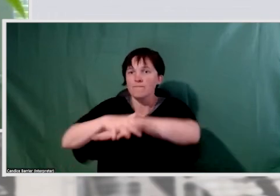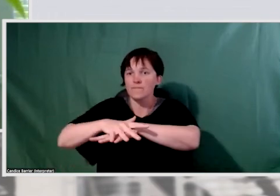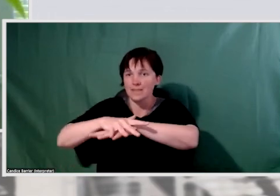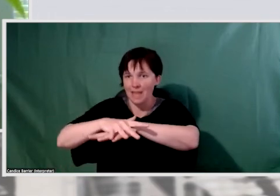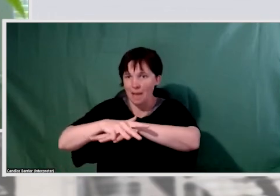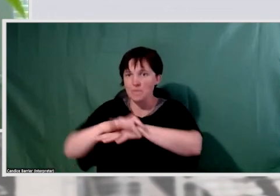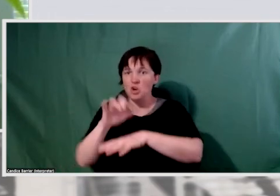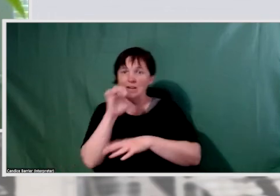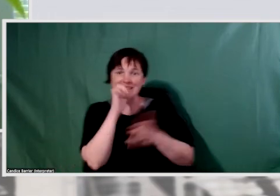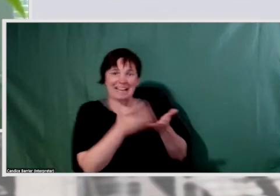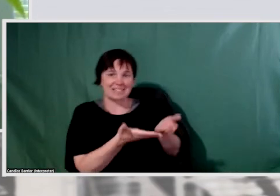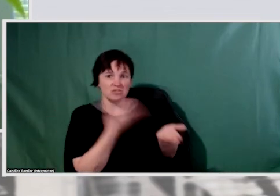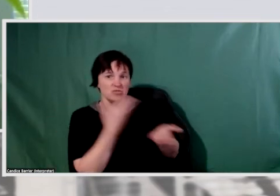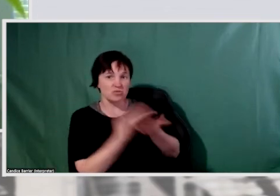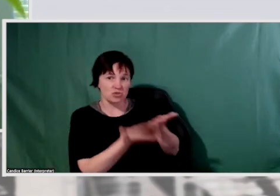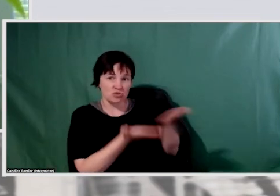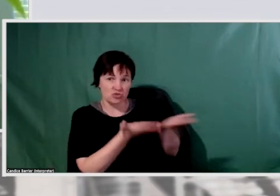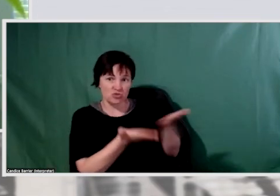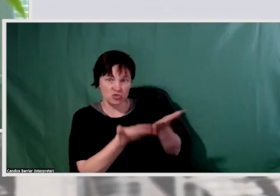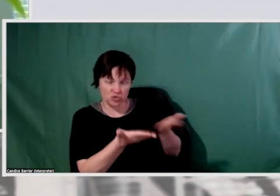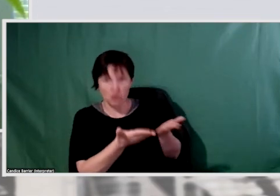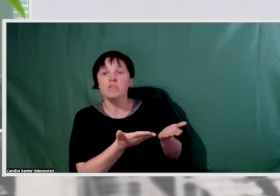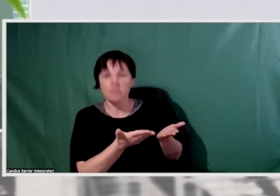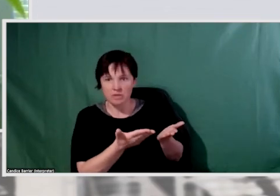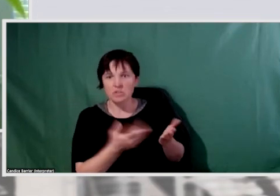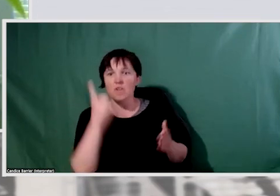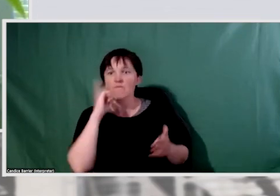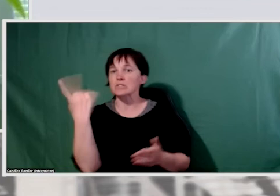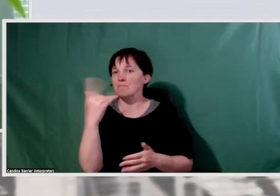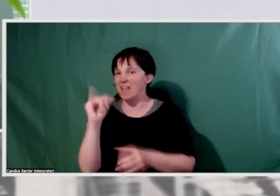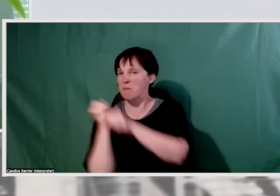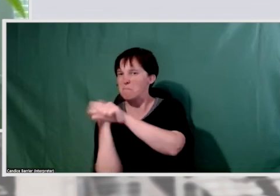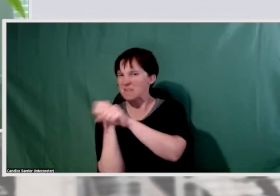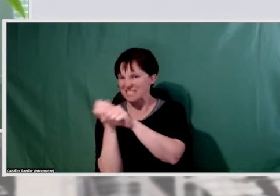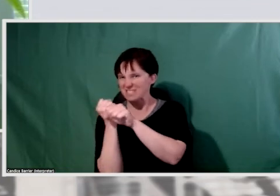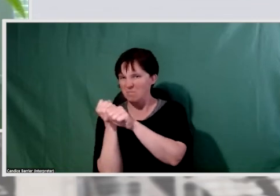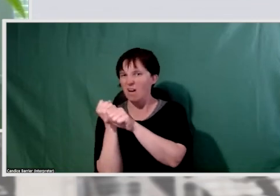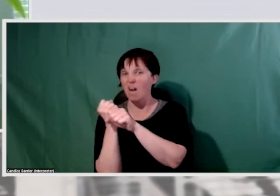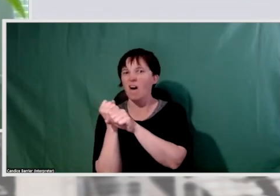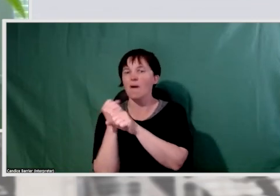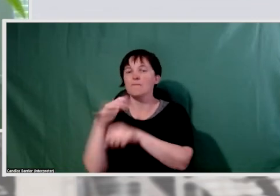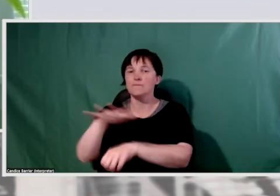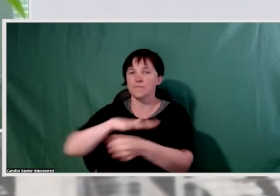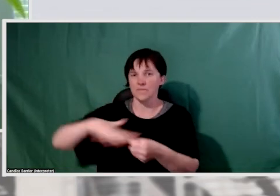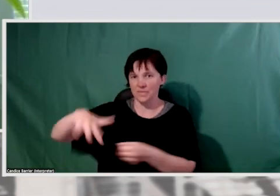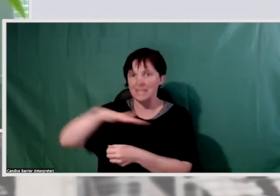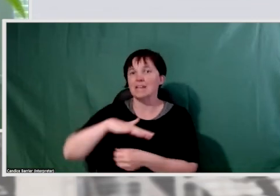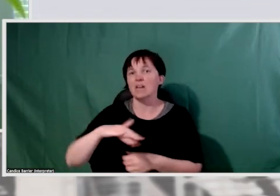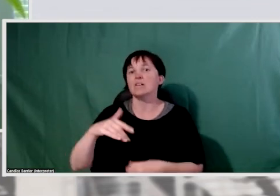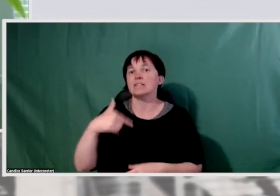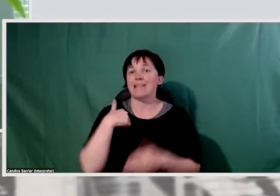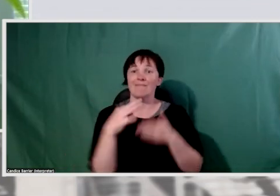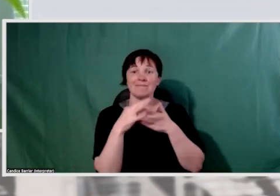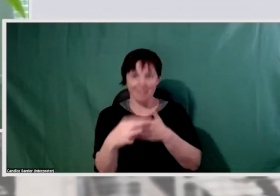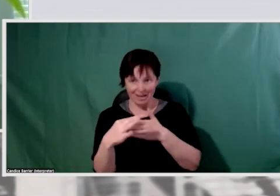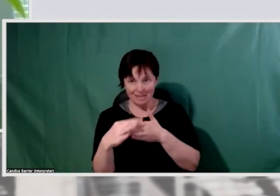underserved neighborhoods in terms of walkshed for something like a baseball field. There's guidance that they also put in that